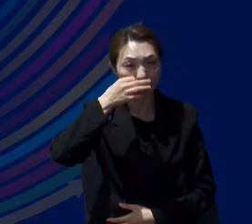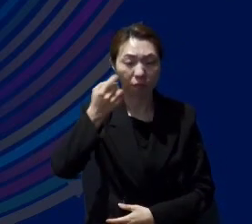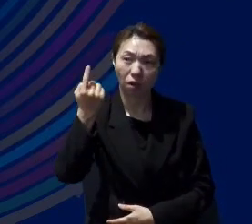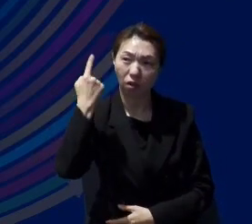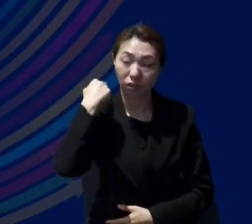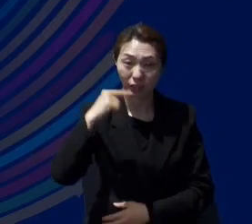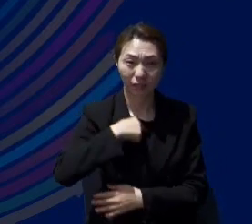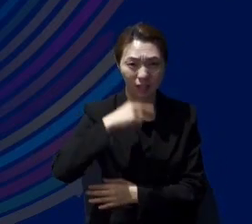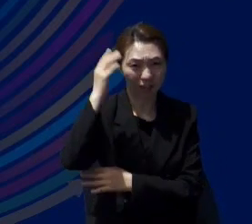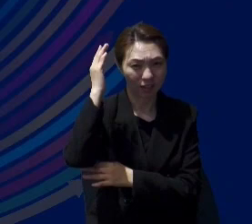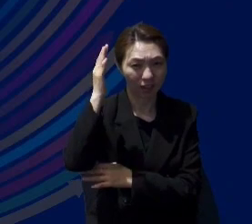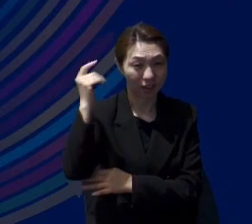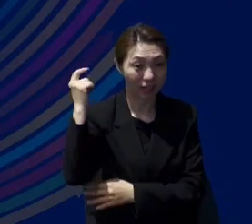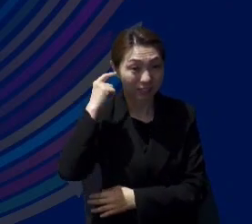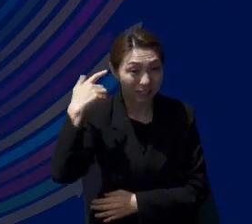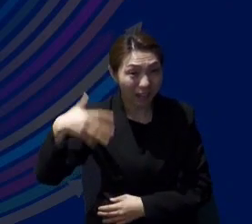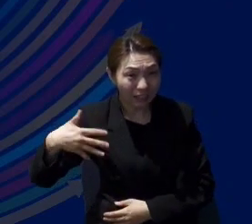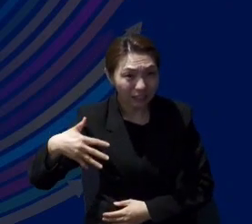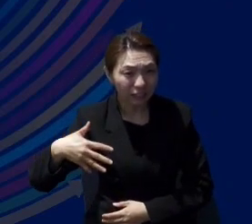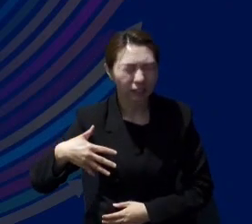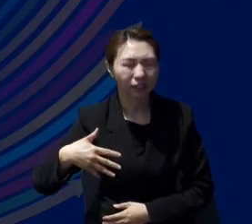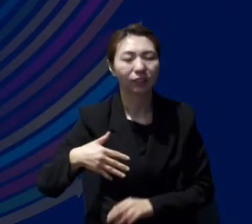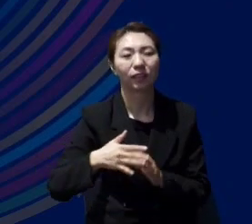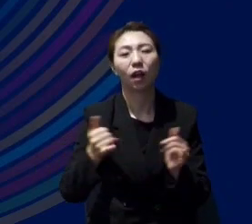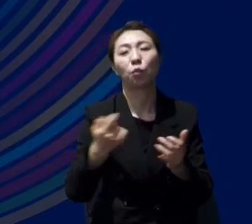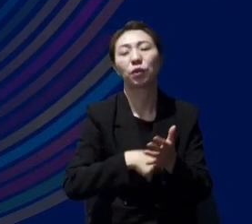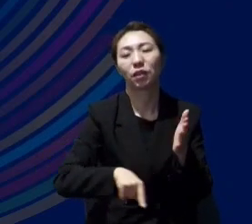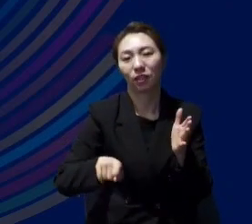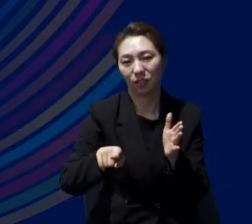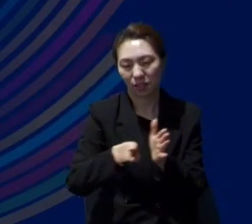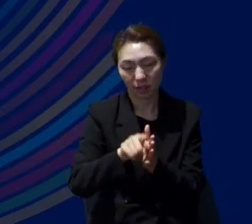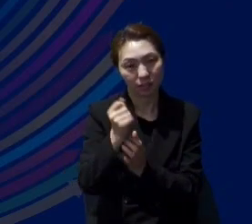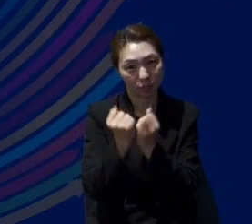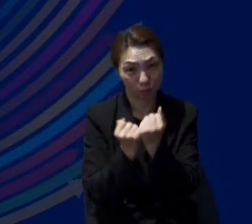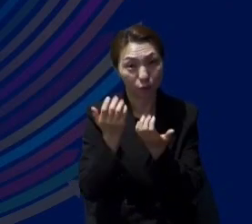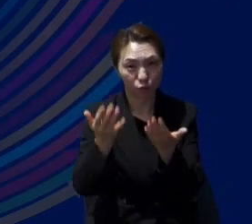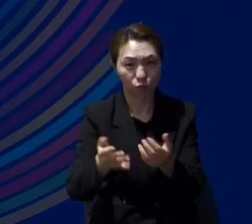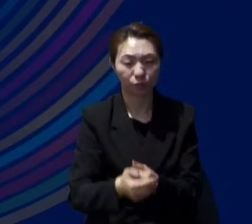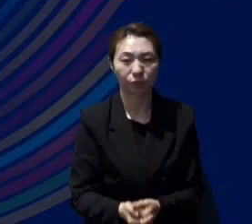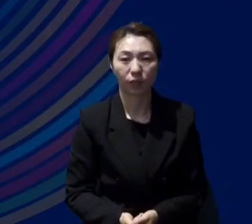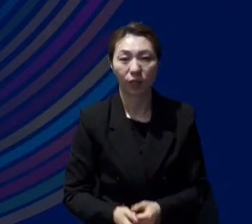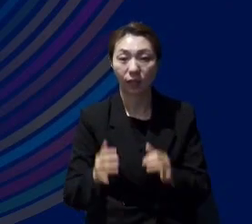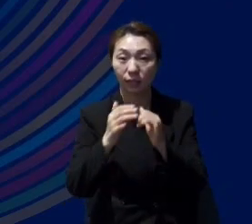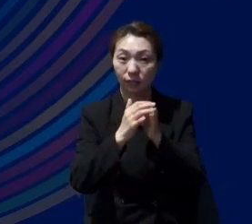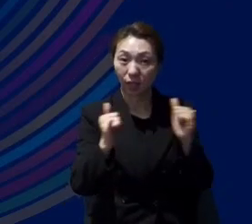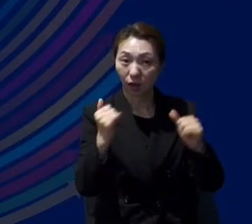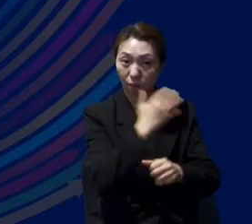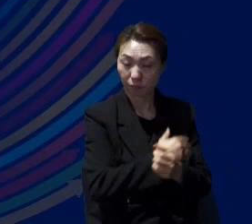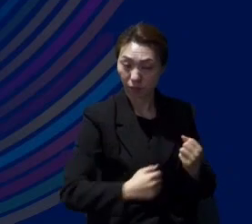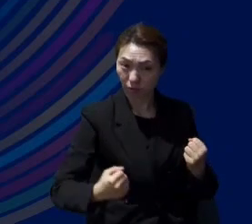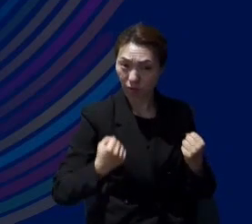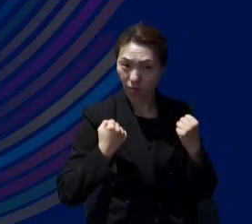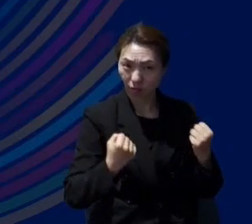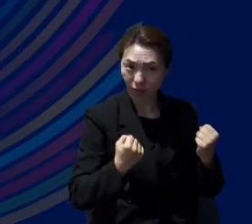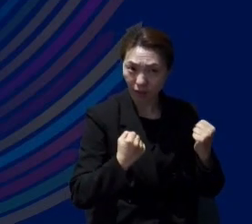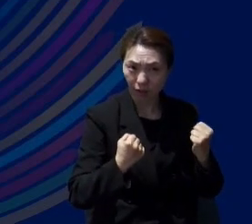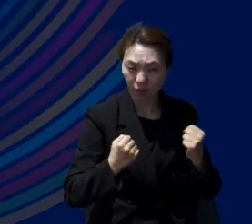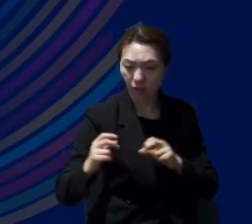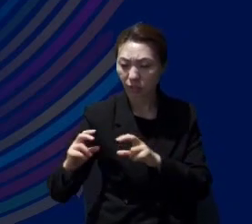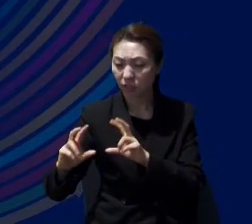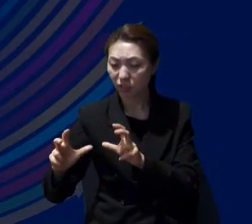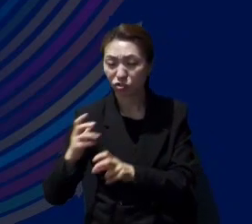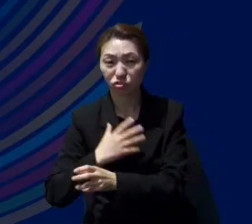we know that the health of people is very much dependent on the health of the planet, then what are the boundaries, what are the